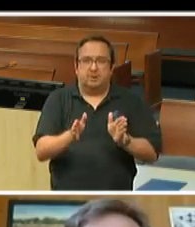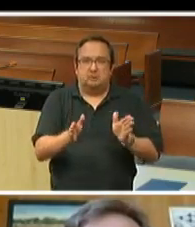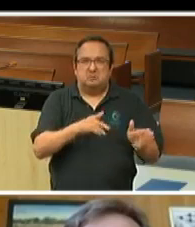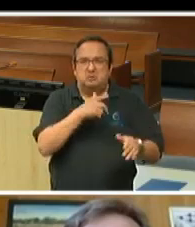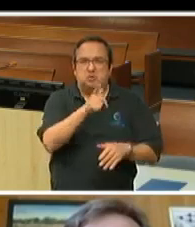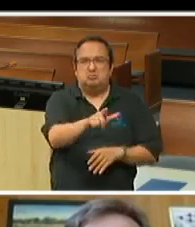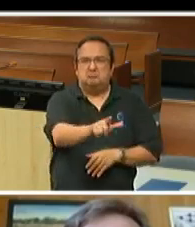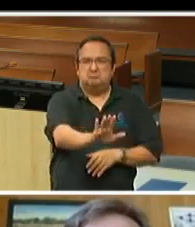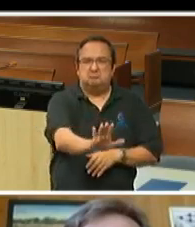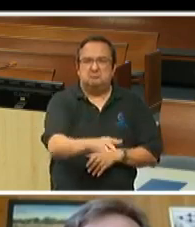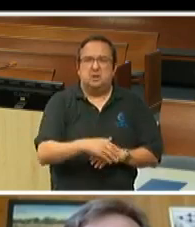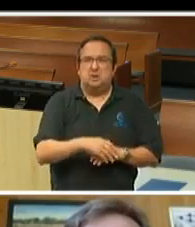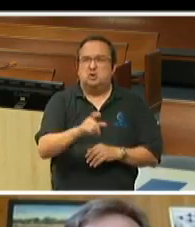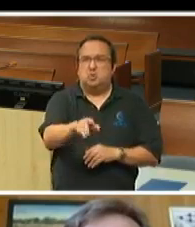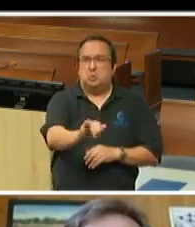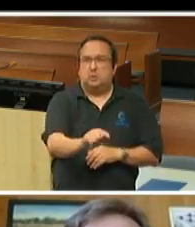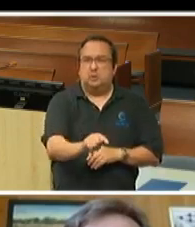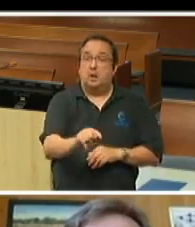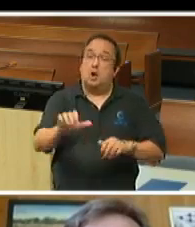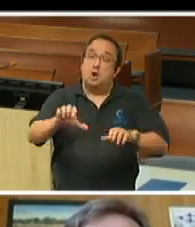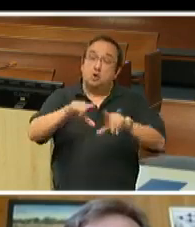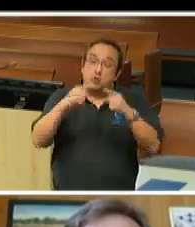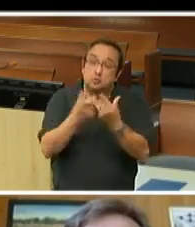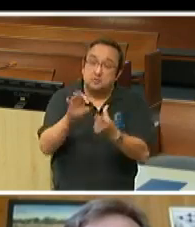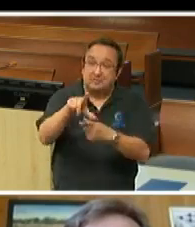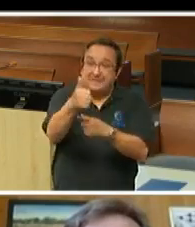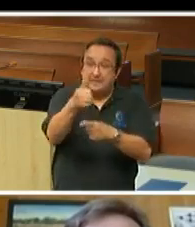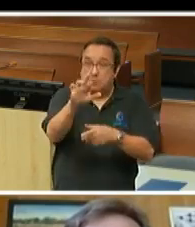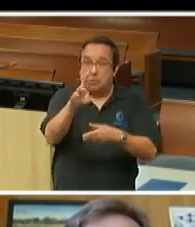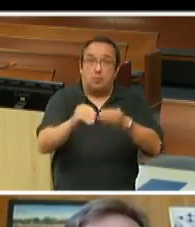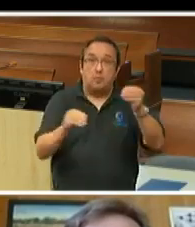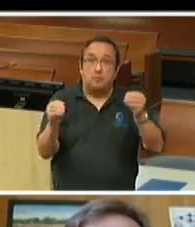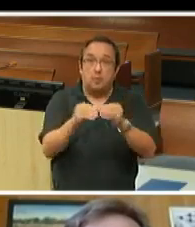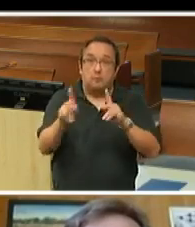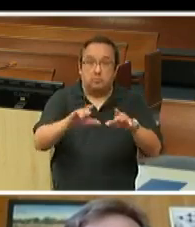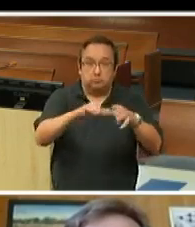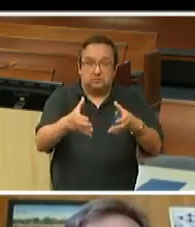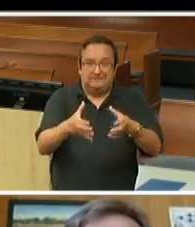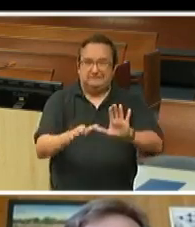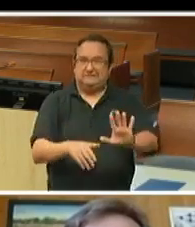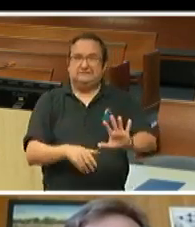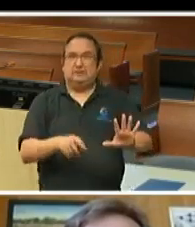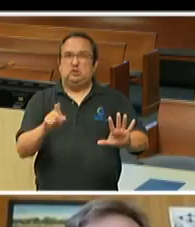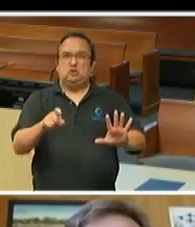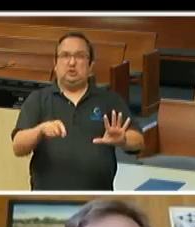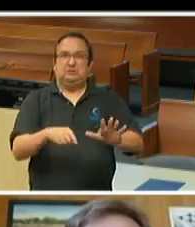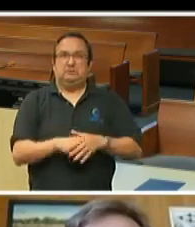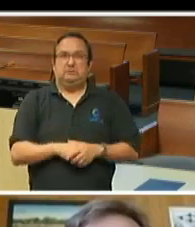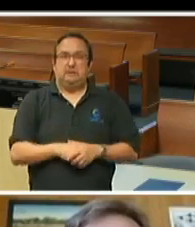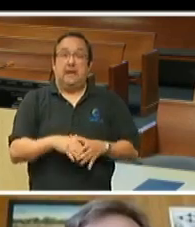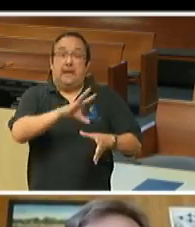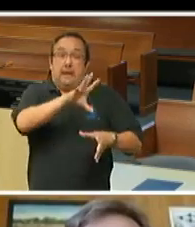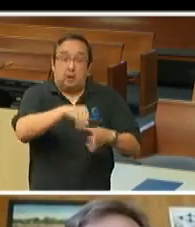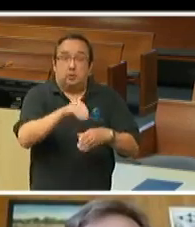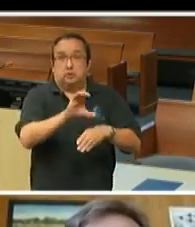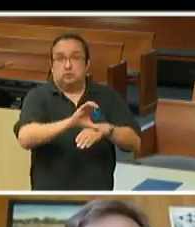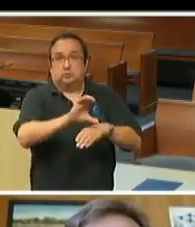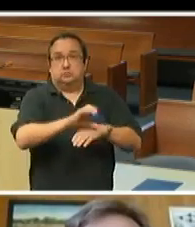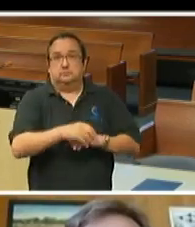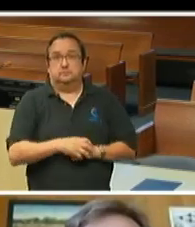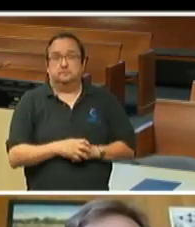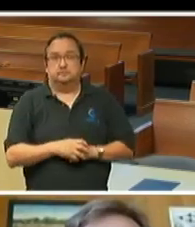that groups of 10 or more assembling are discouraged, including religious